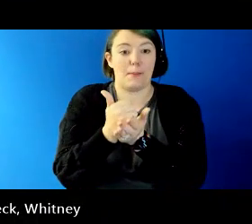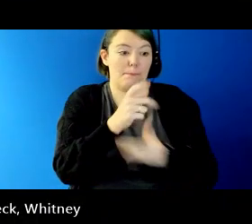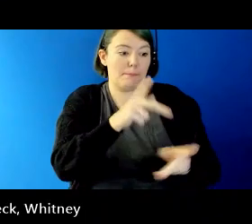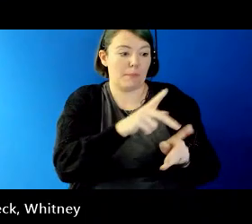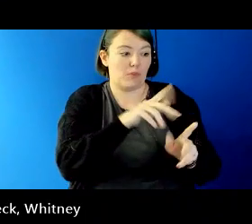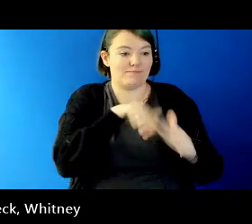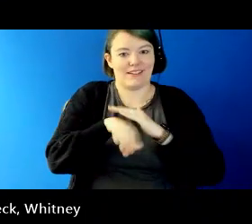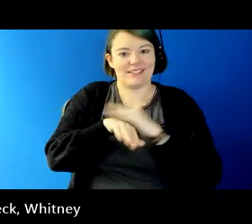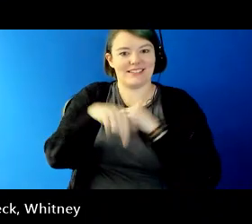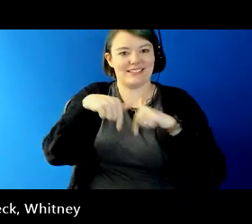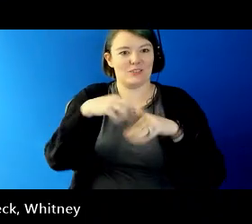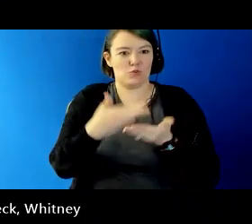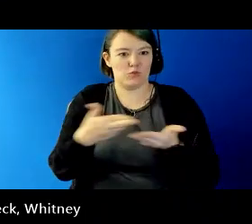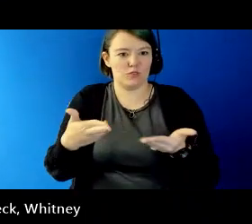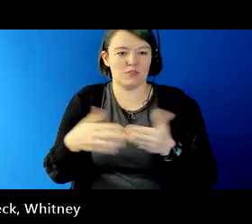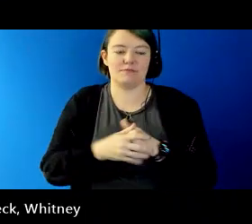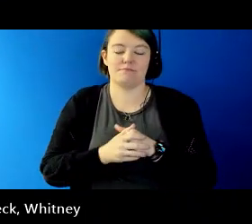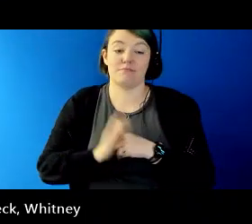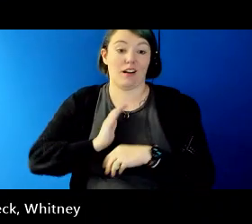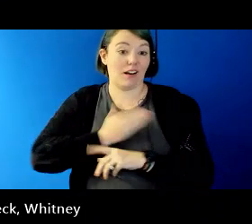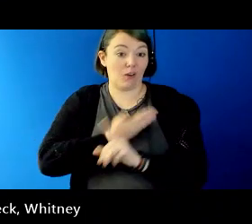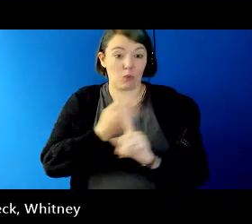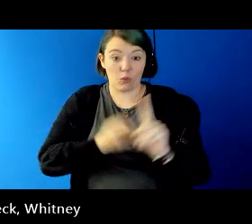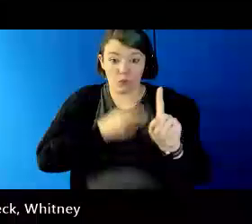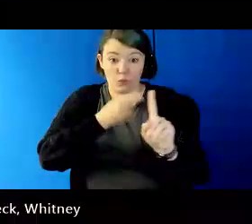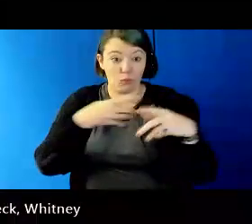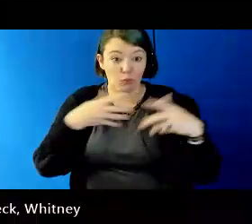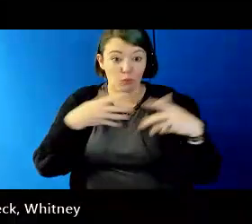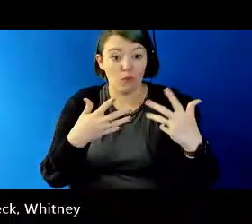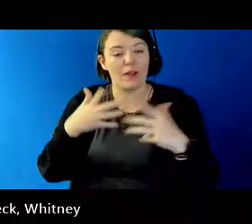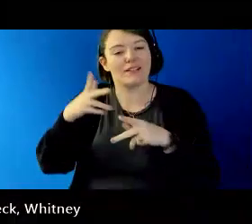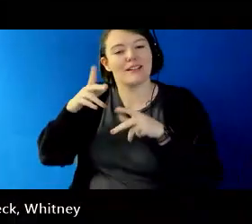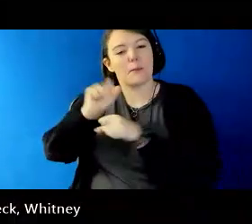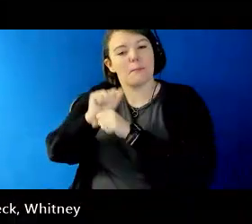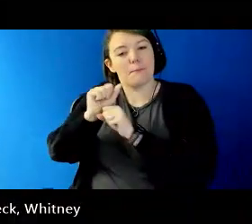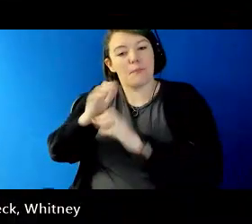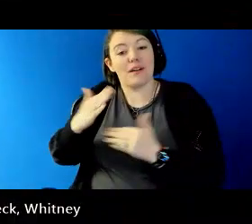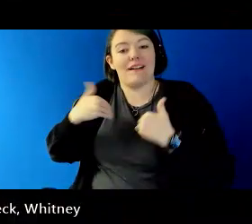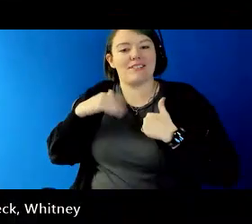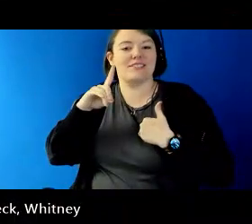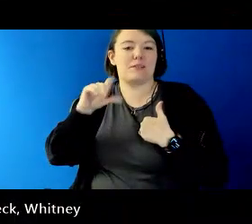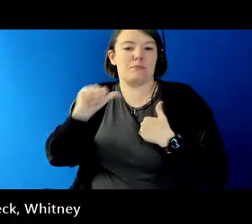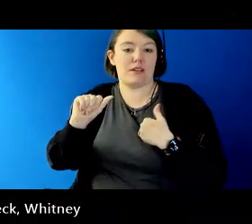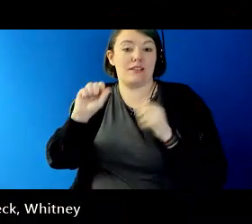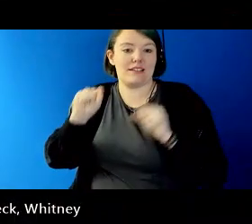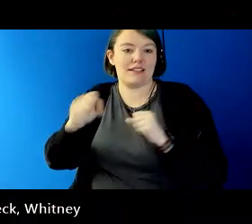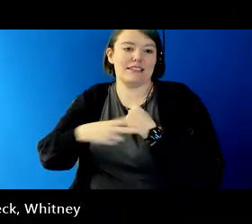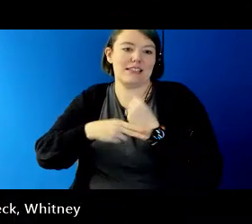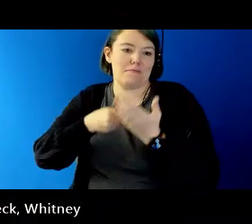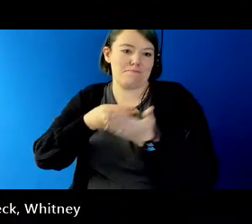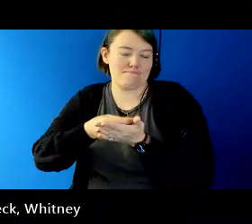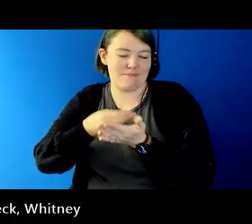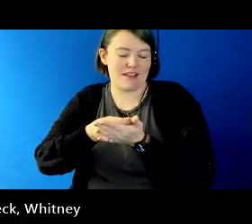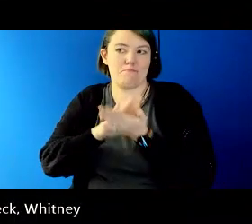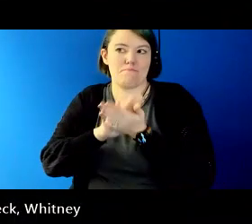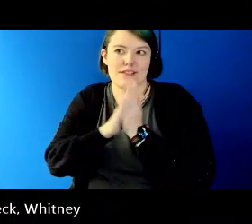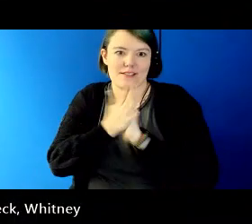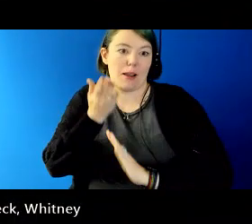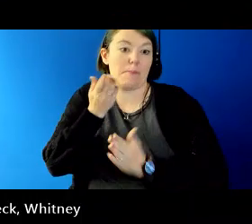goal. That is the goal and the root of stable accounts. So knowing that they can work and save and keep their benefits,